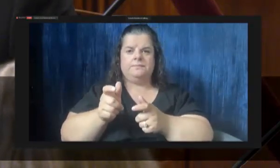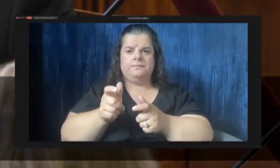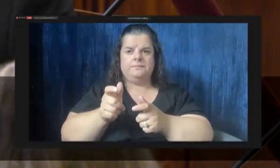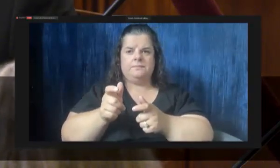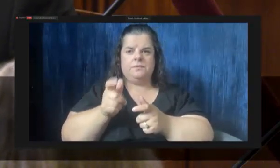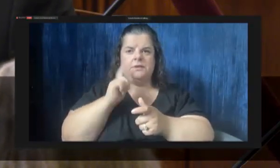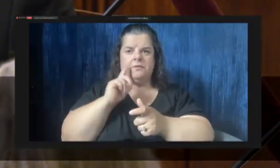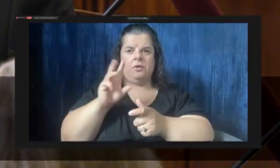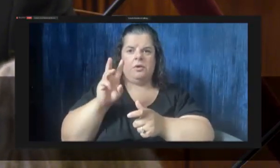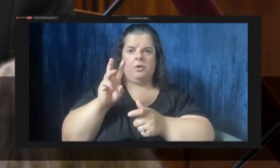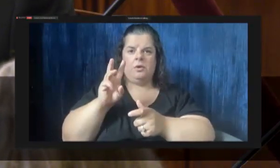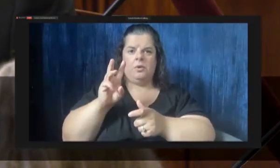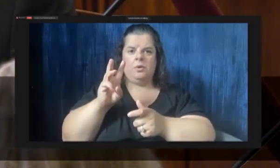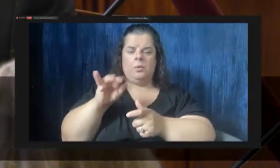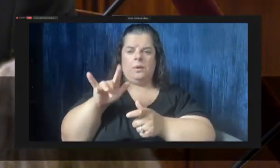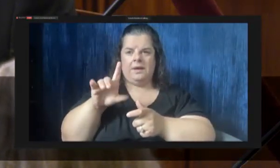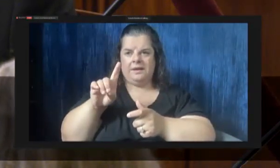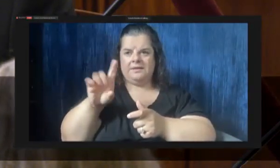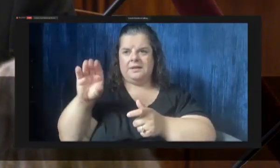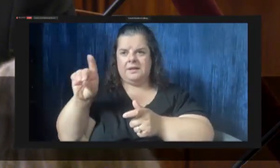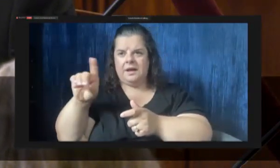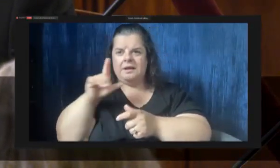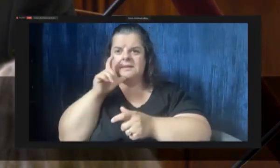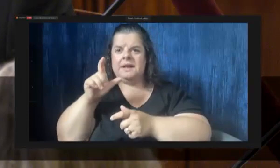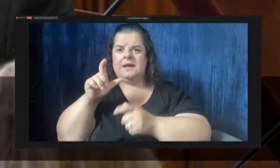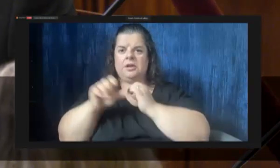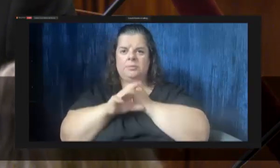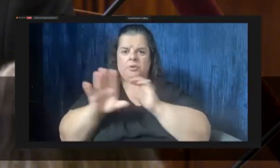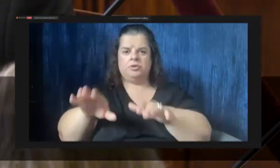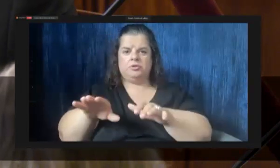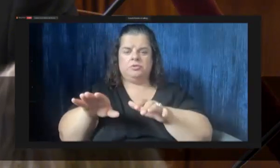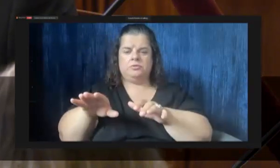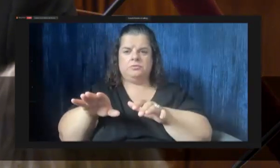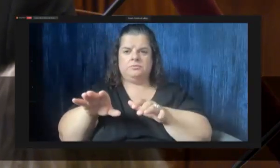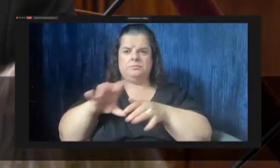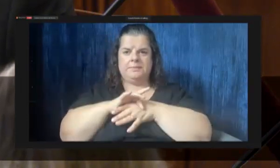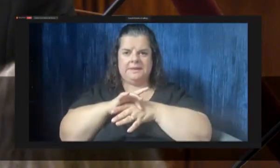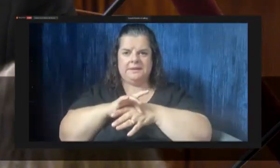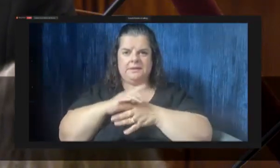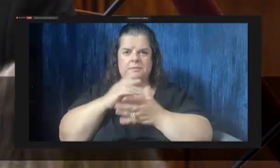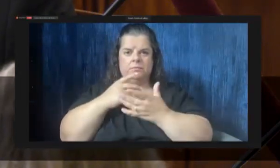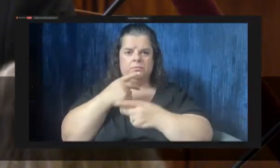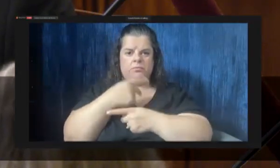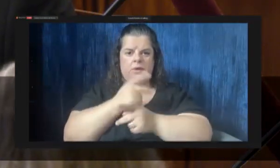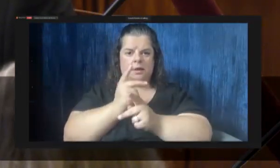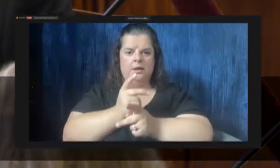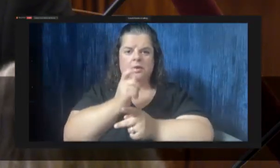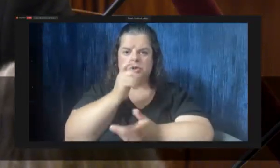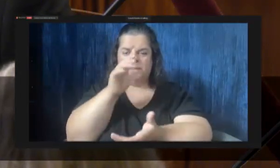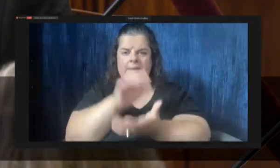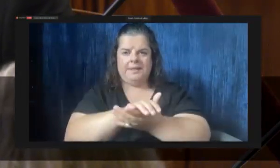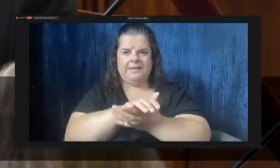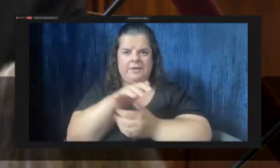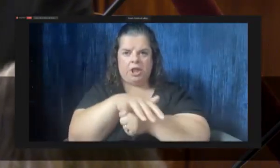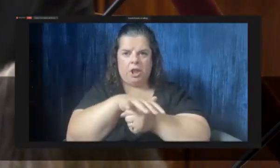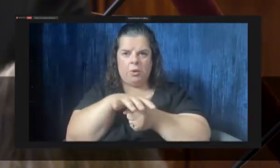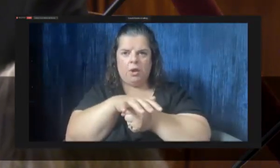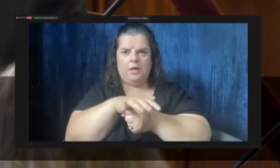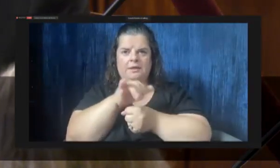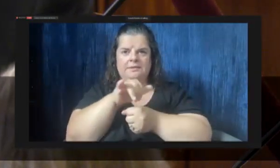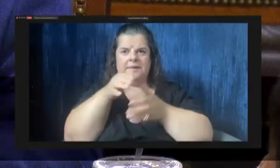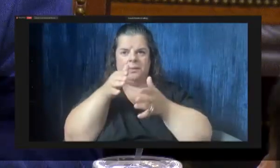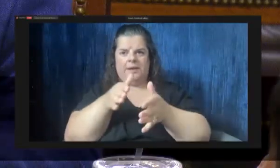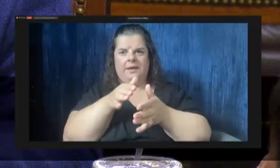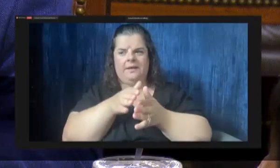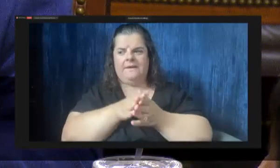wild caught rather than commercially raised meat products. I don't believe that it's localized in that way. Right.